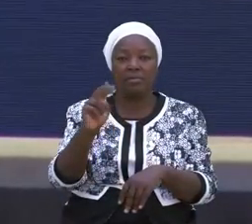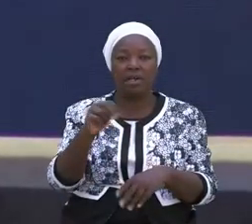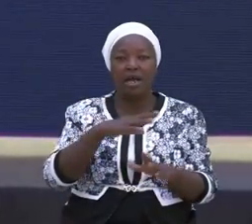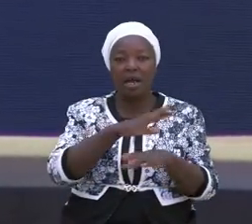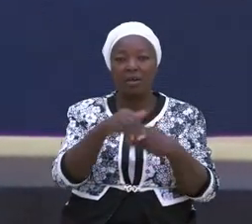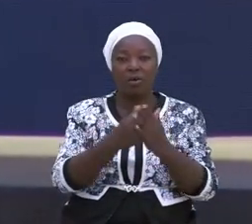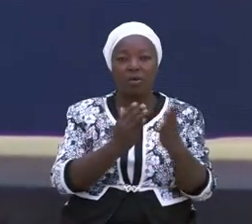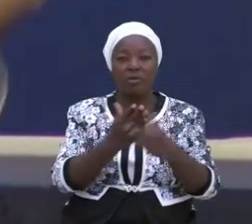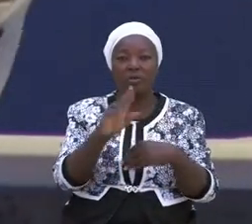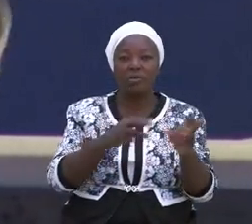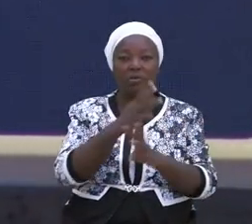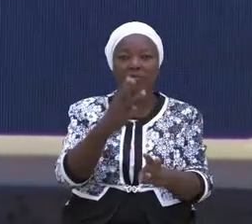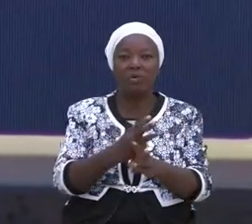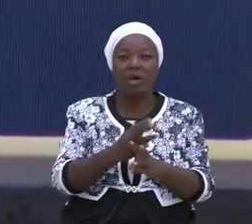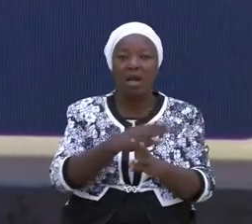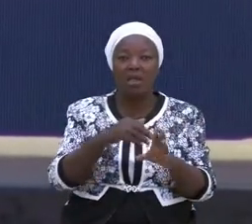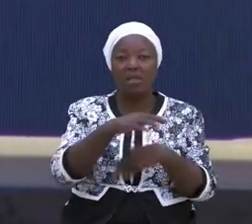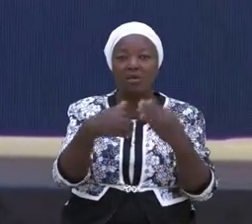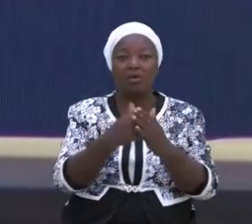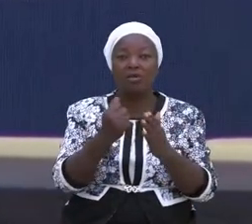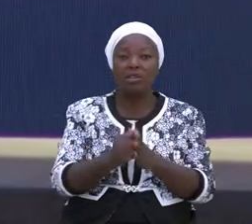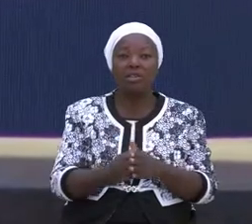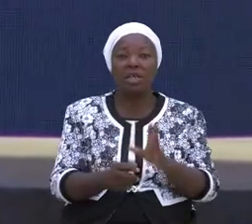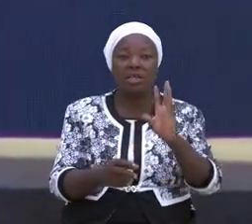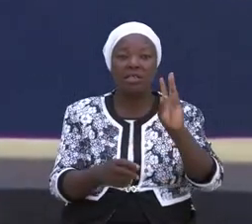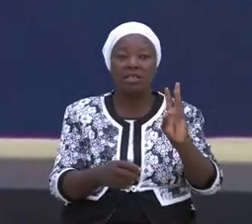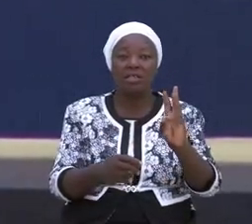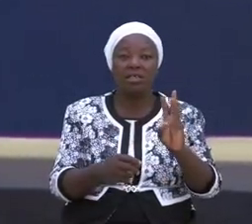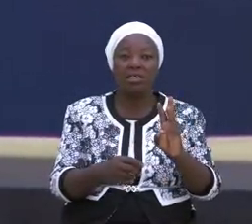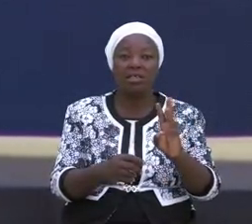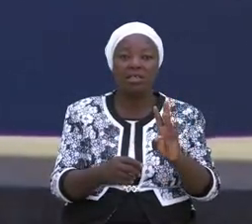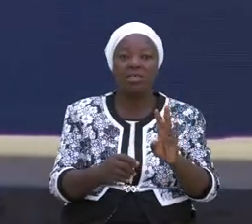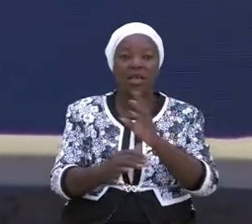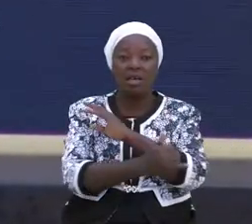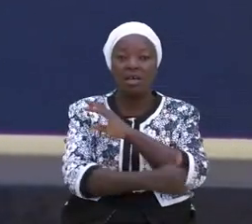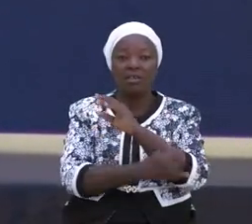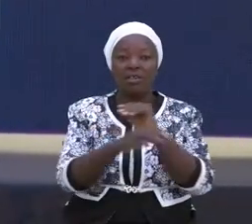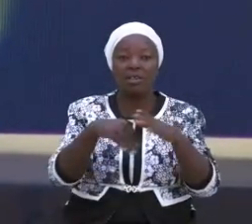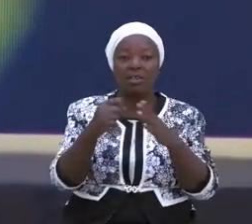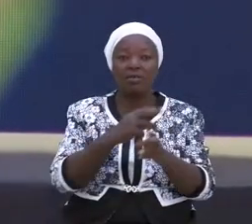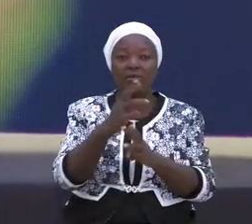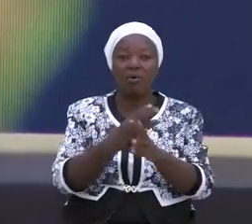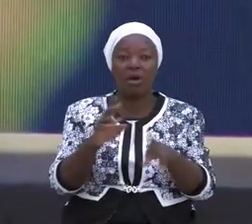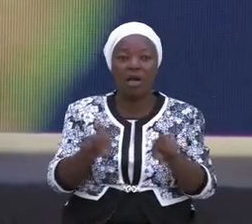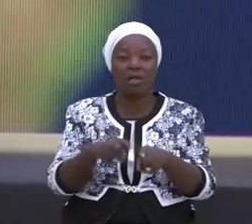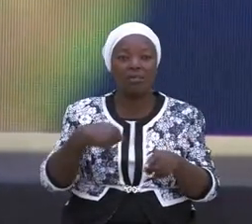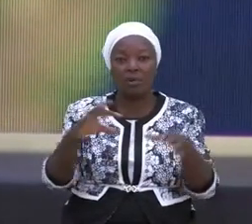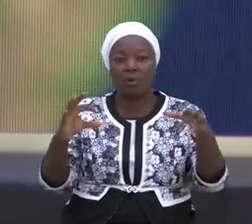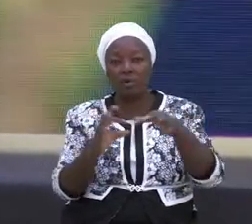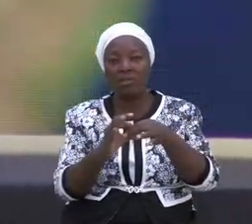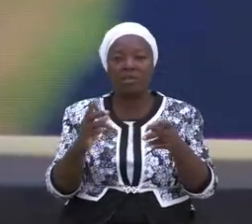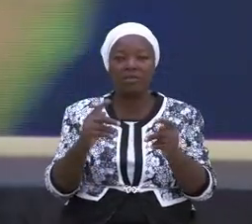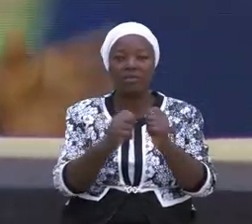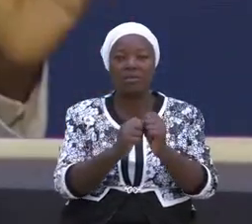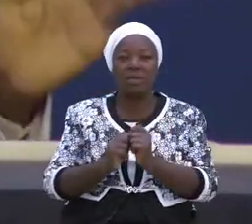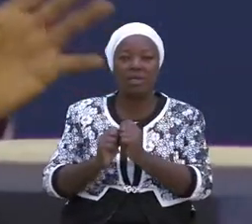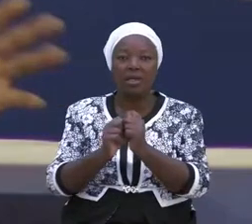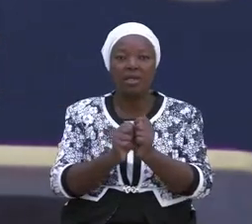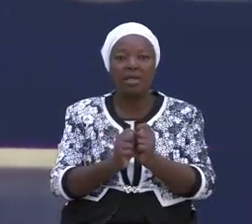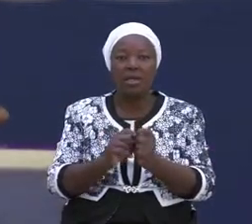world, in all the six continents of the world, as we are connected together, I want